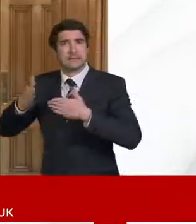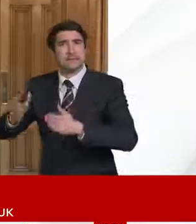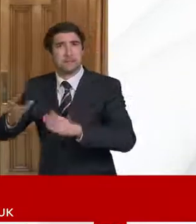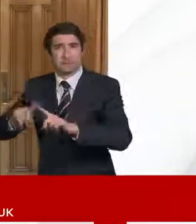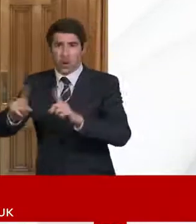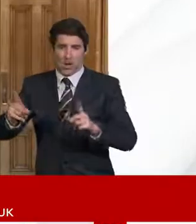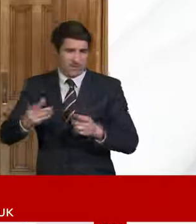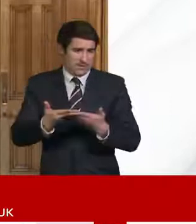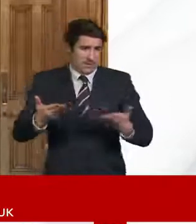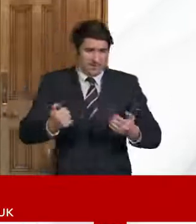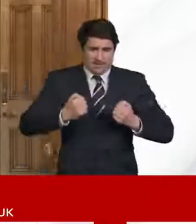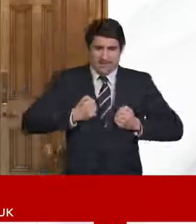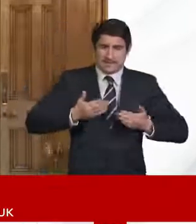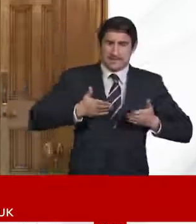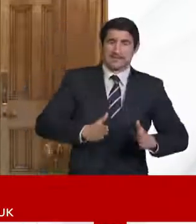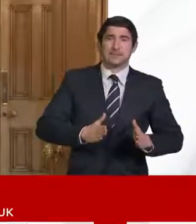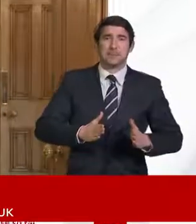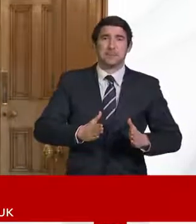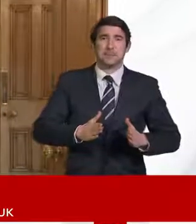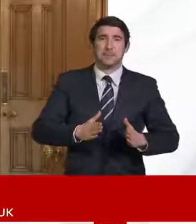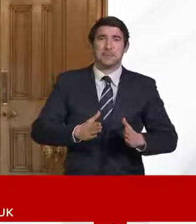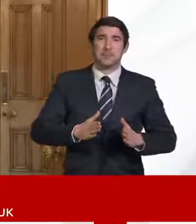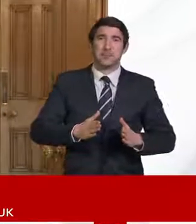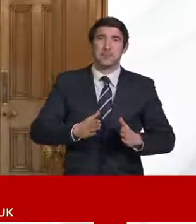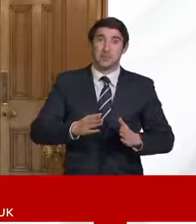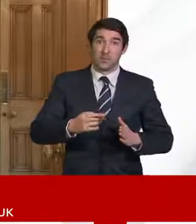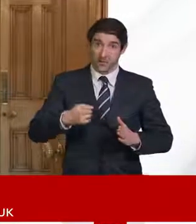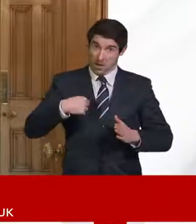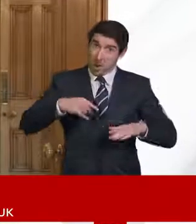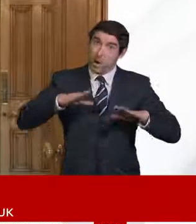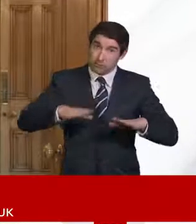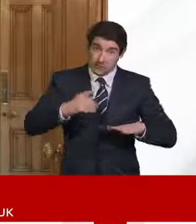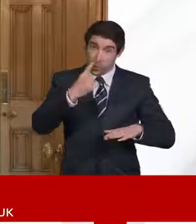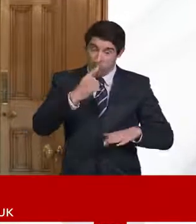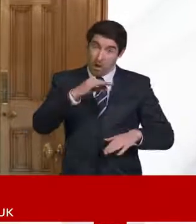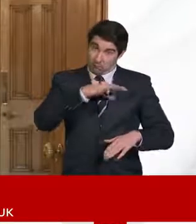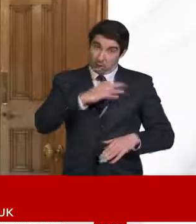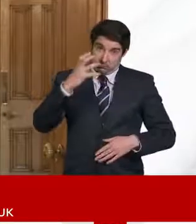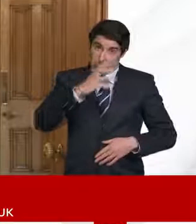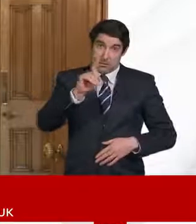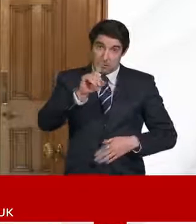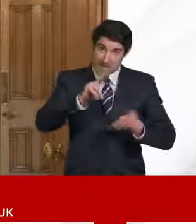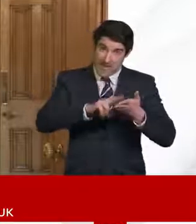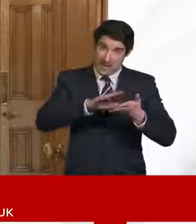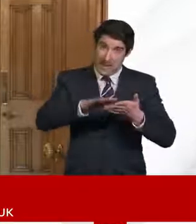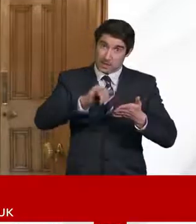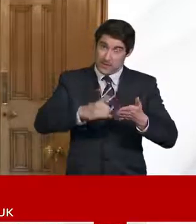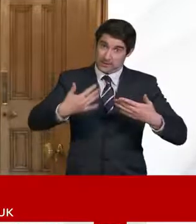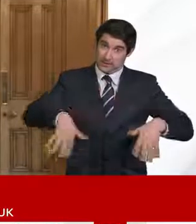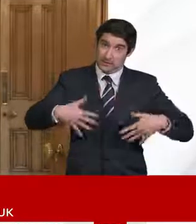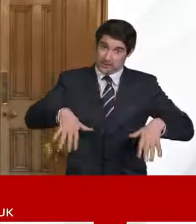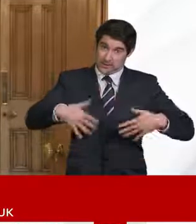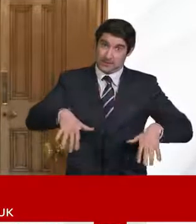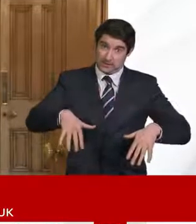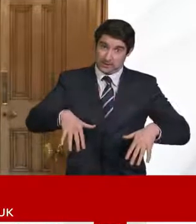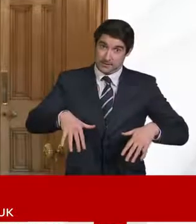NHS has formidable resources and advantages. The dedication of our staff, the fact that we can stand up a new